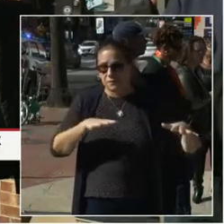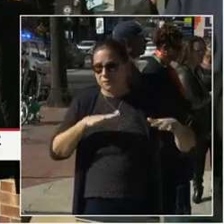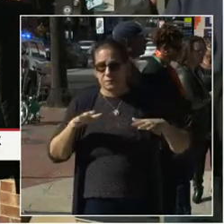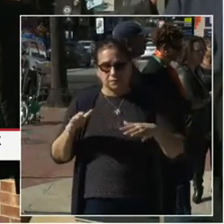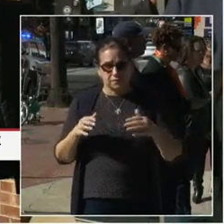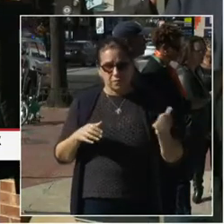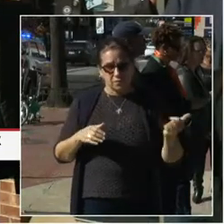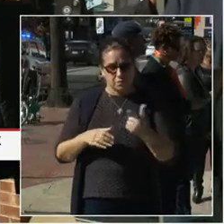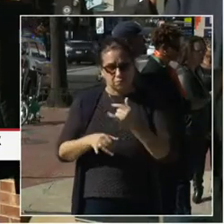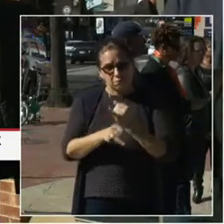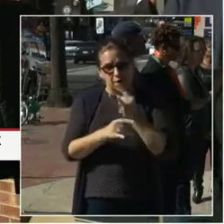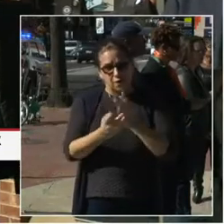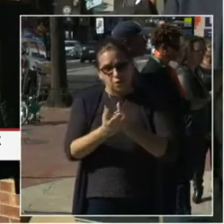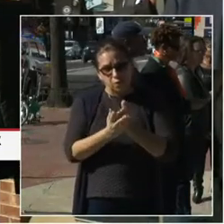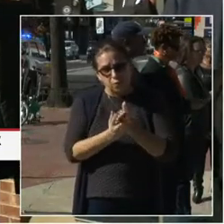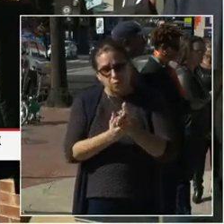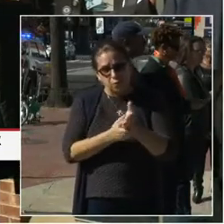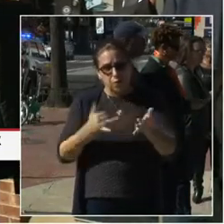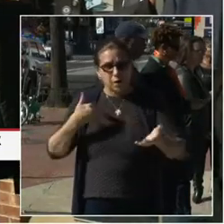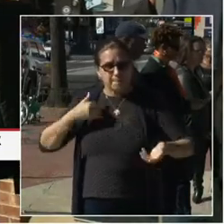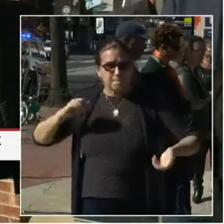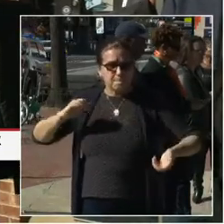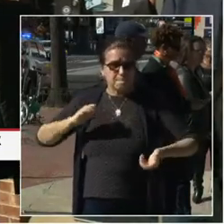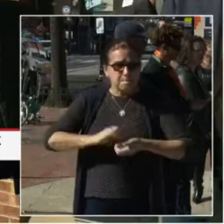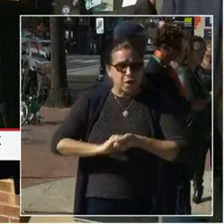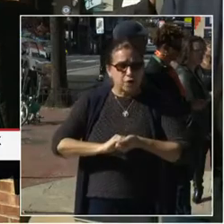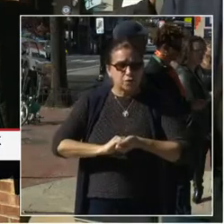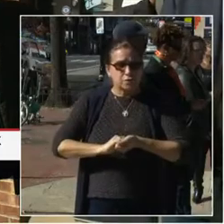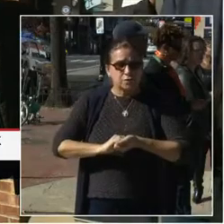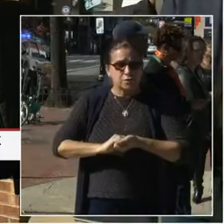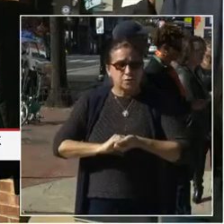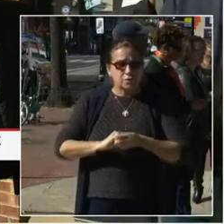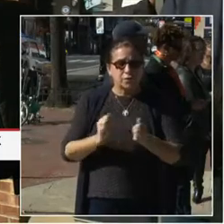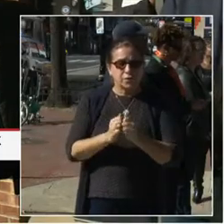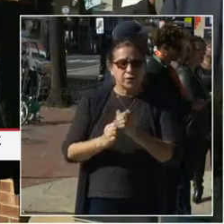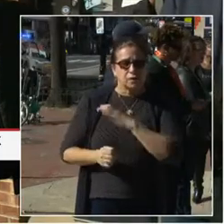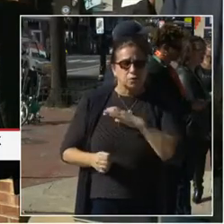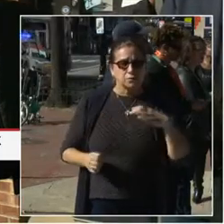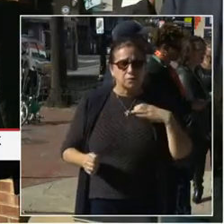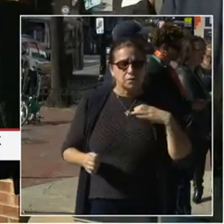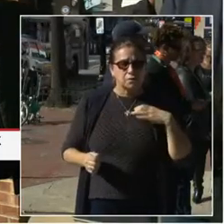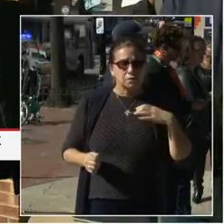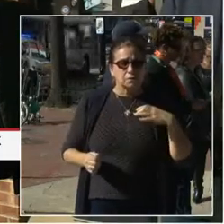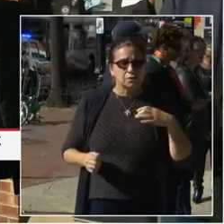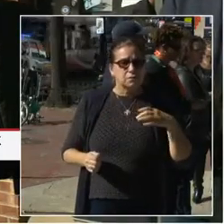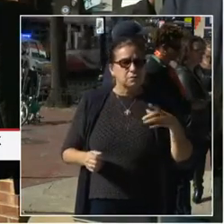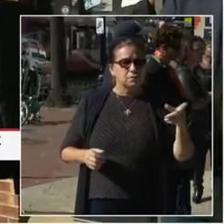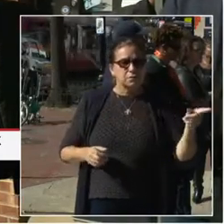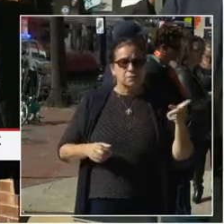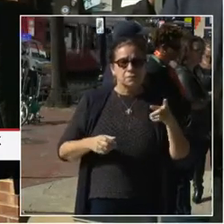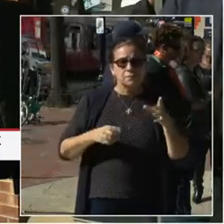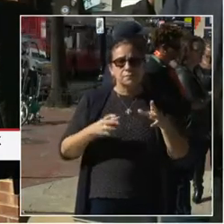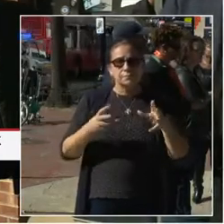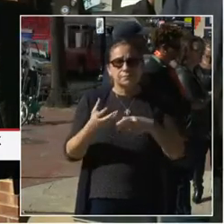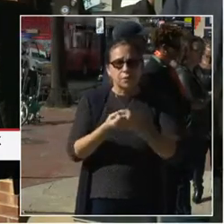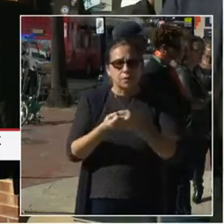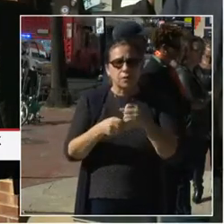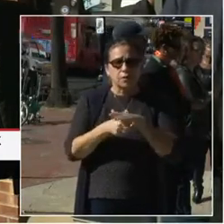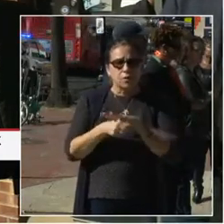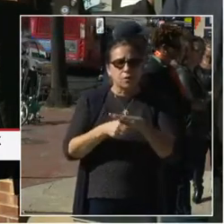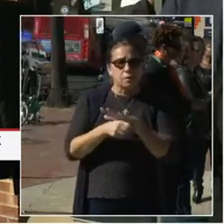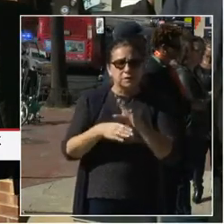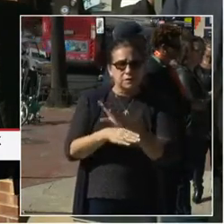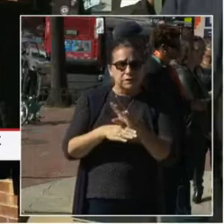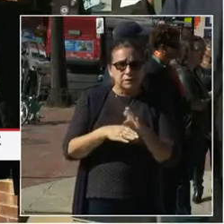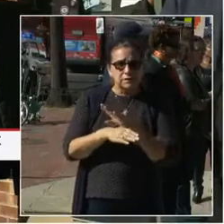allowed us to get emergency relief out to our businesses. And I know that John will say a little bit more about that. But one